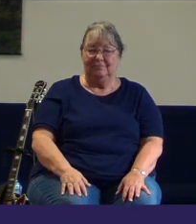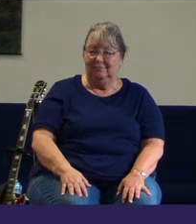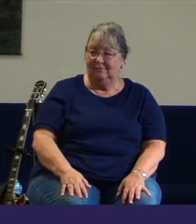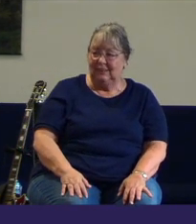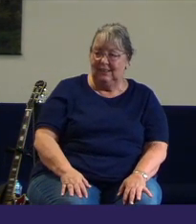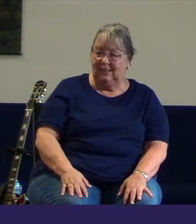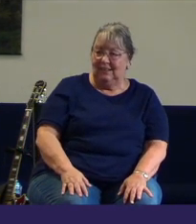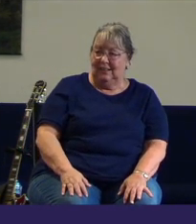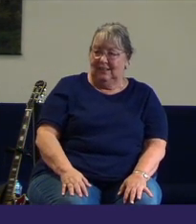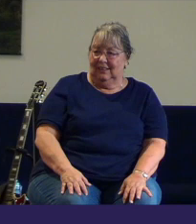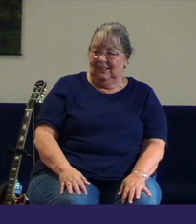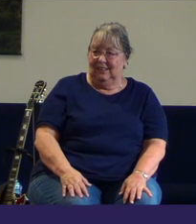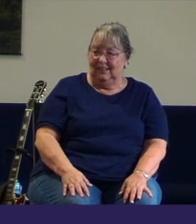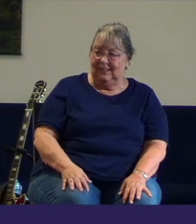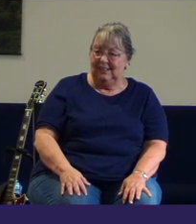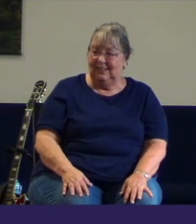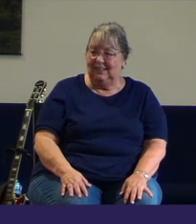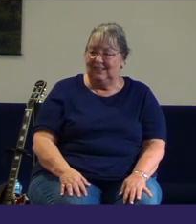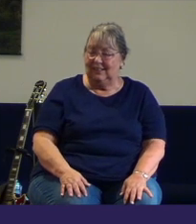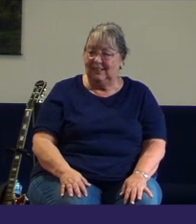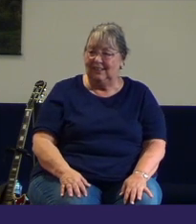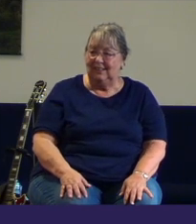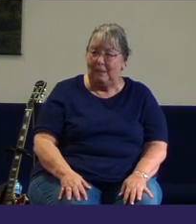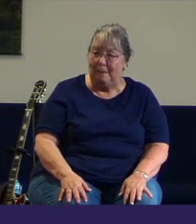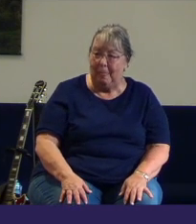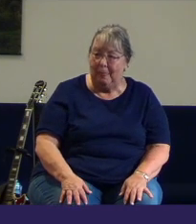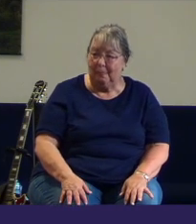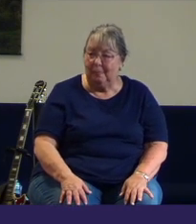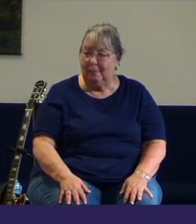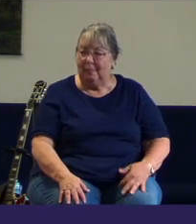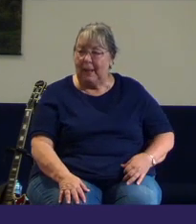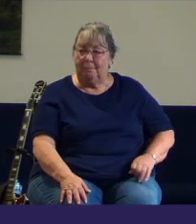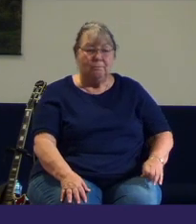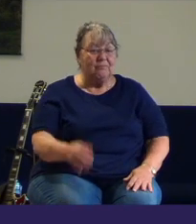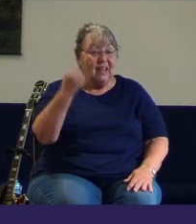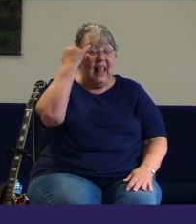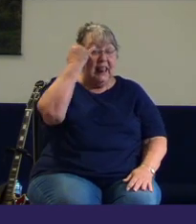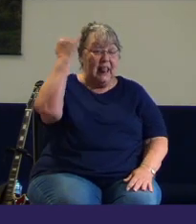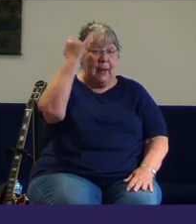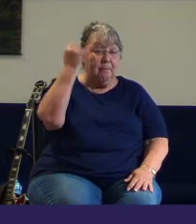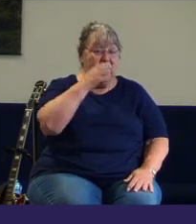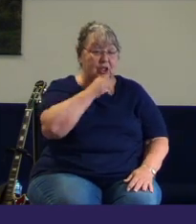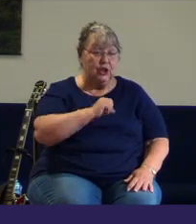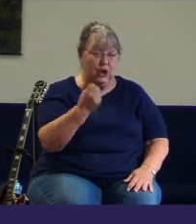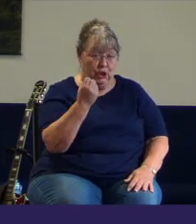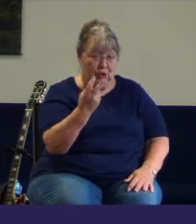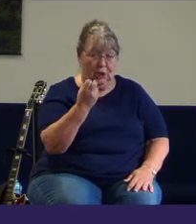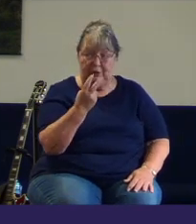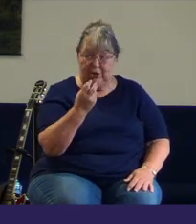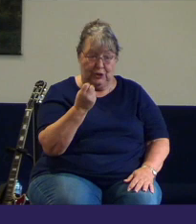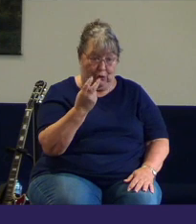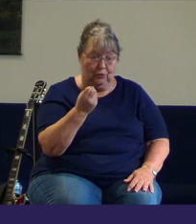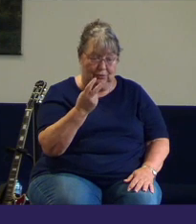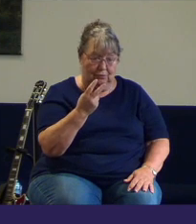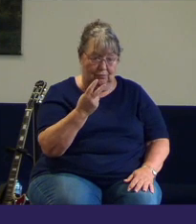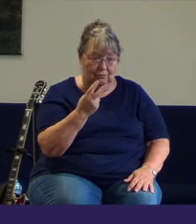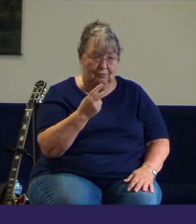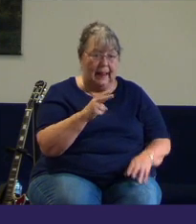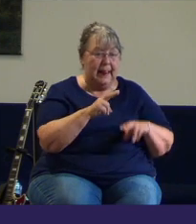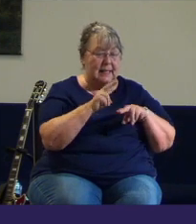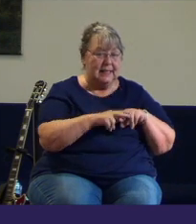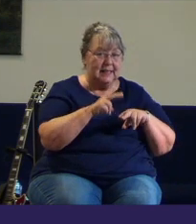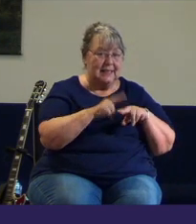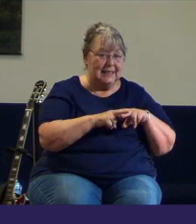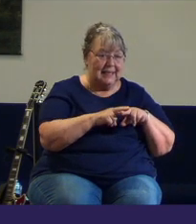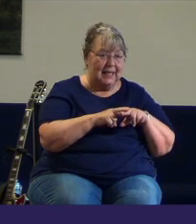you guys we'll take care of that later. All right, but imagine a 12 years old, so 2 years older than him, 12 years old, sitting before